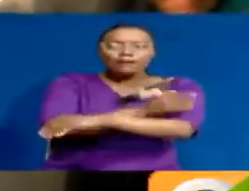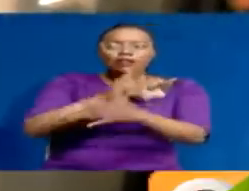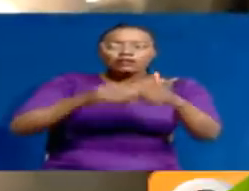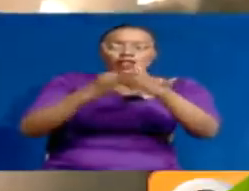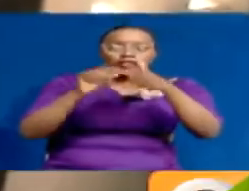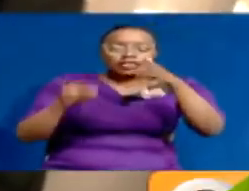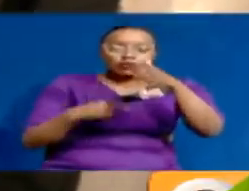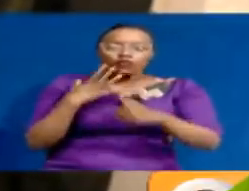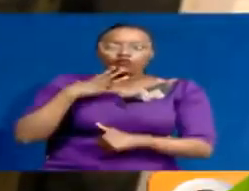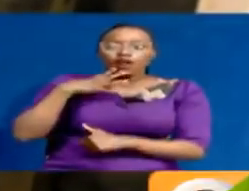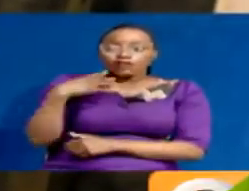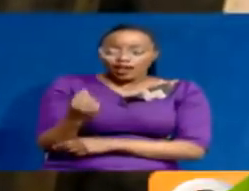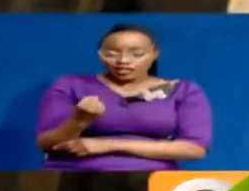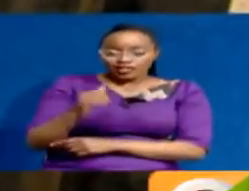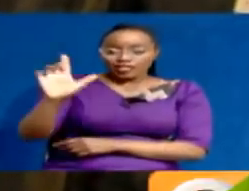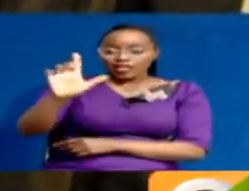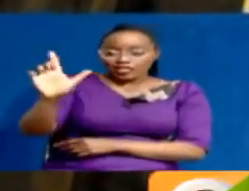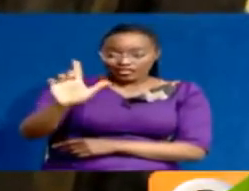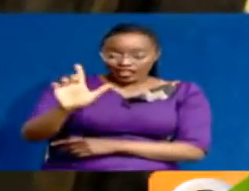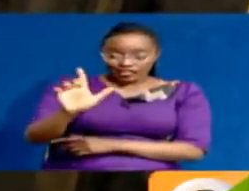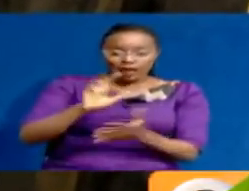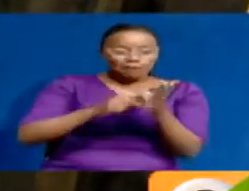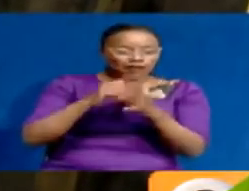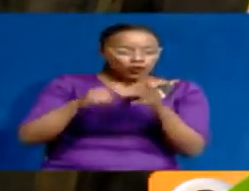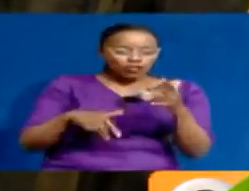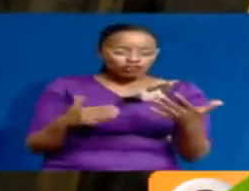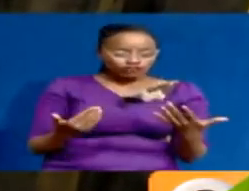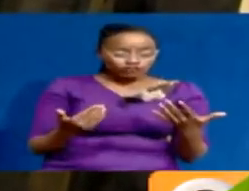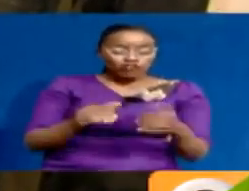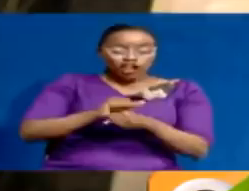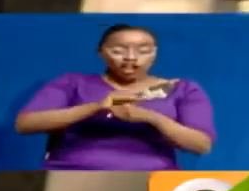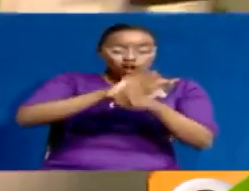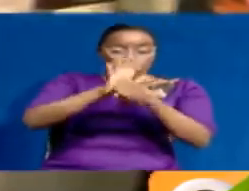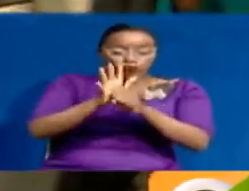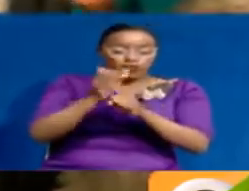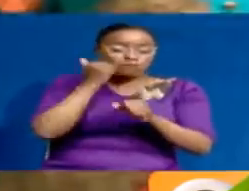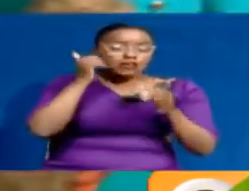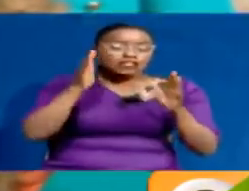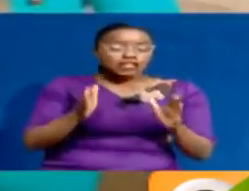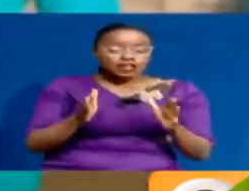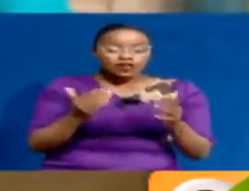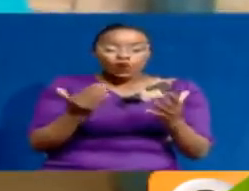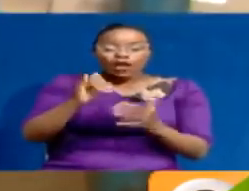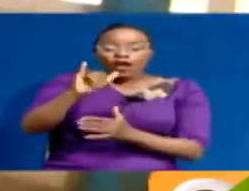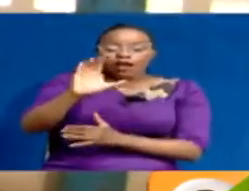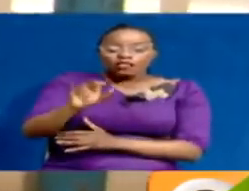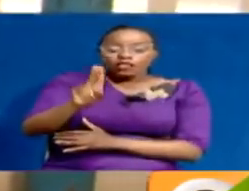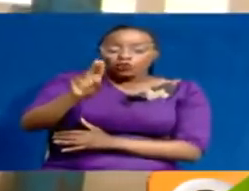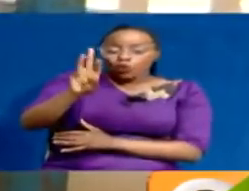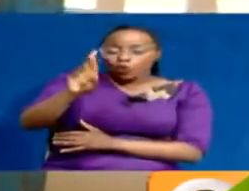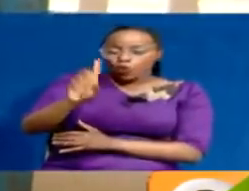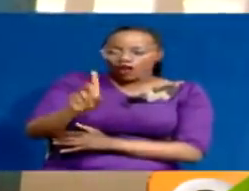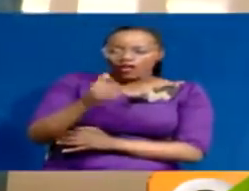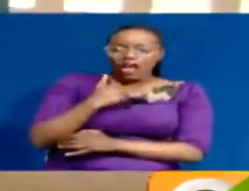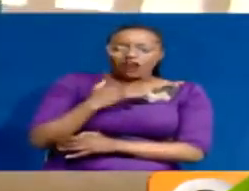is 8,500 liters, meaning that a COVID-19 patient in an ICU ward would